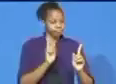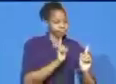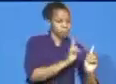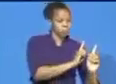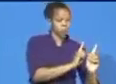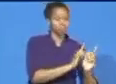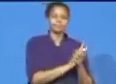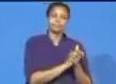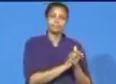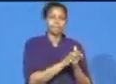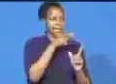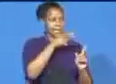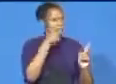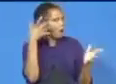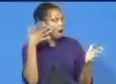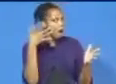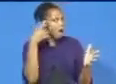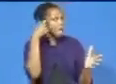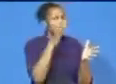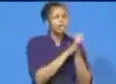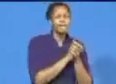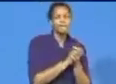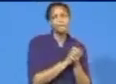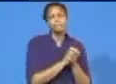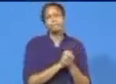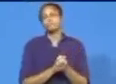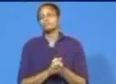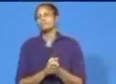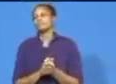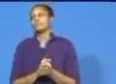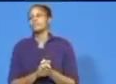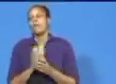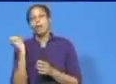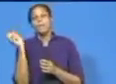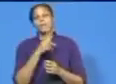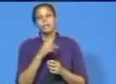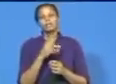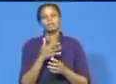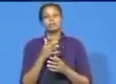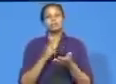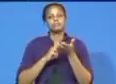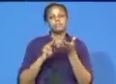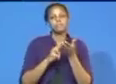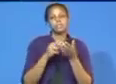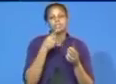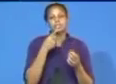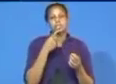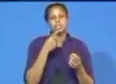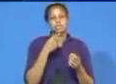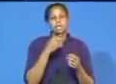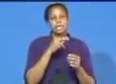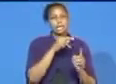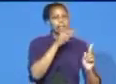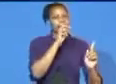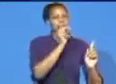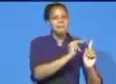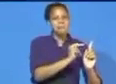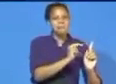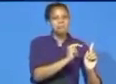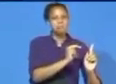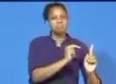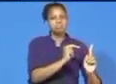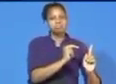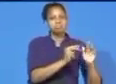back to the beginning of the text. Now Naaman, captain of the Lord's house, captain of the host of the